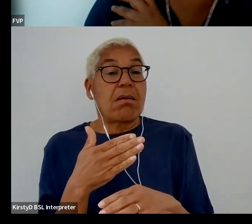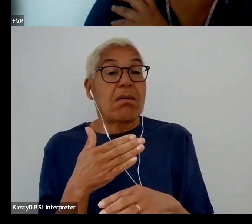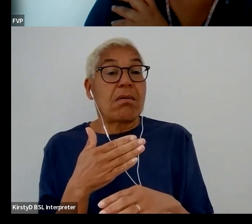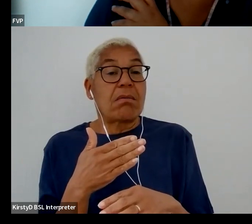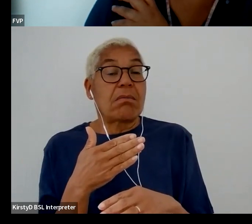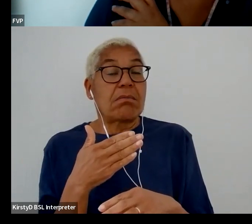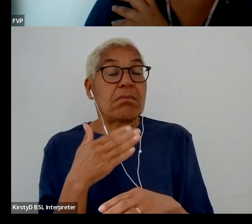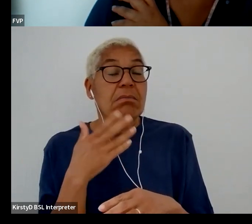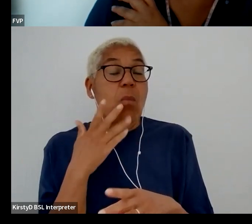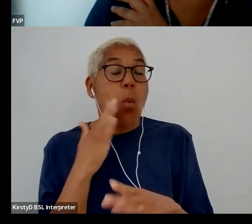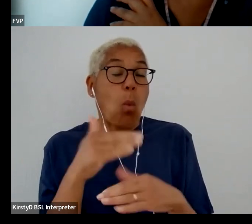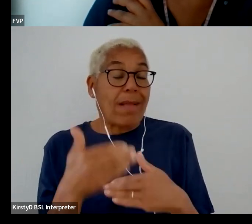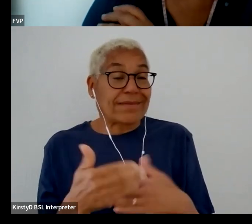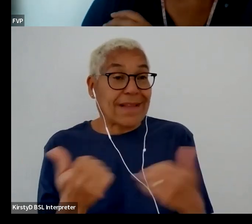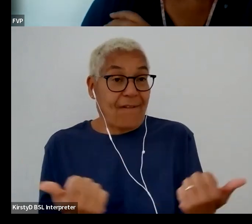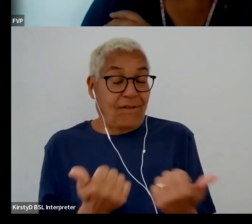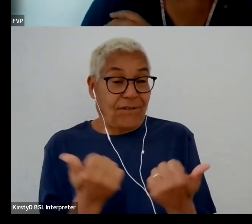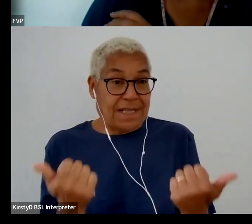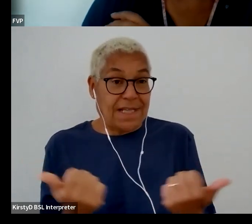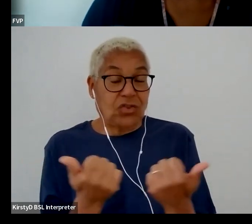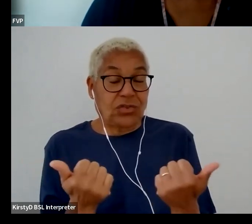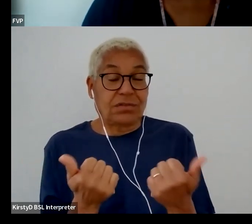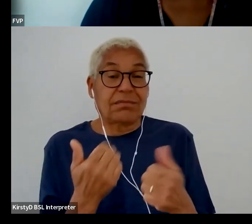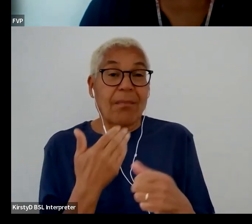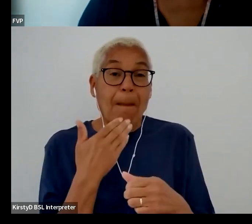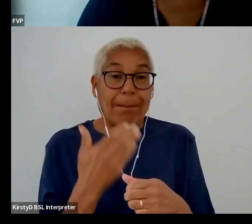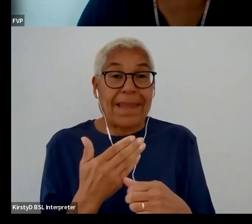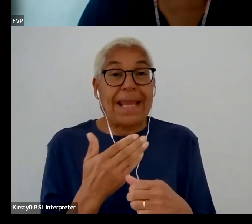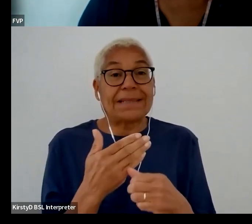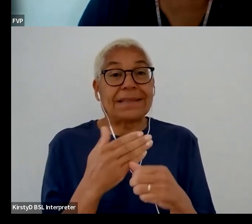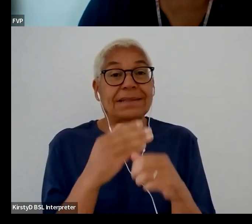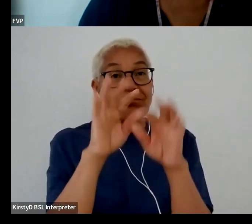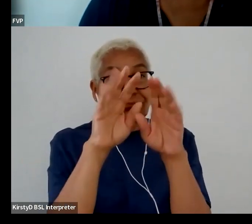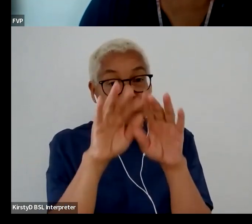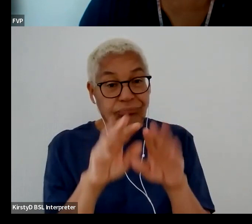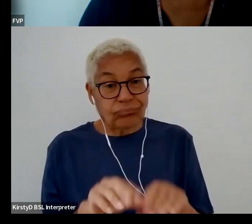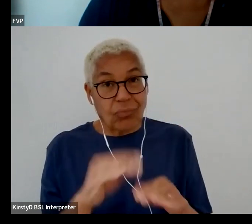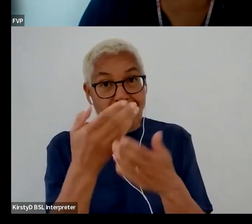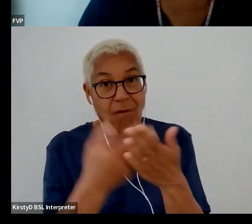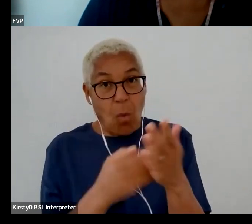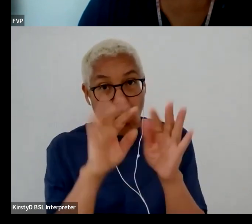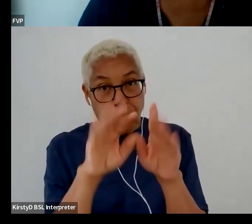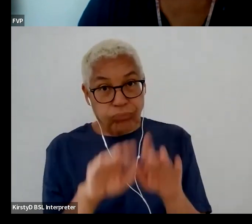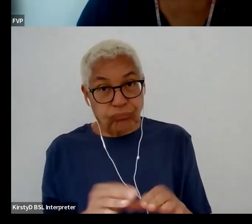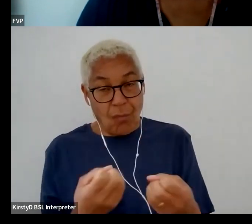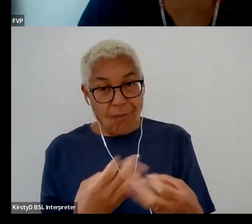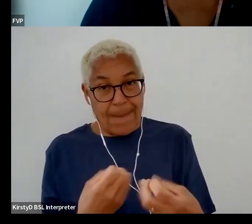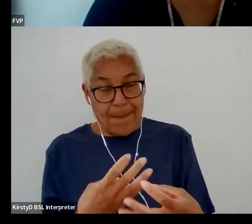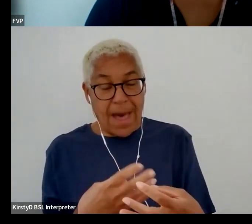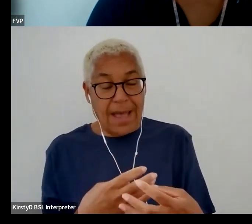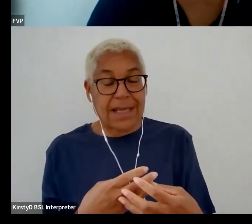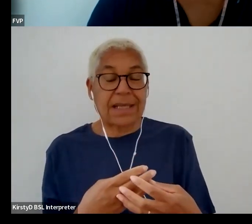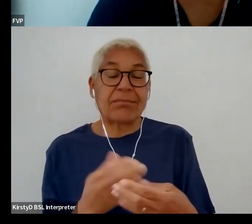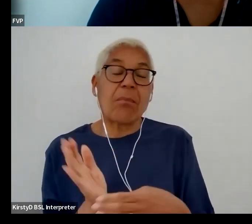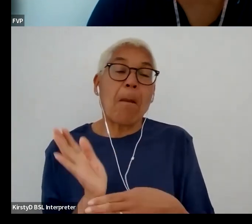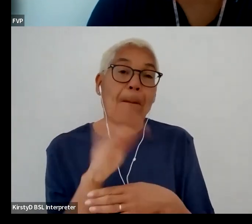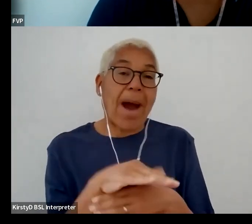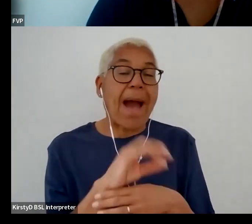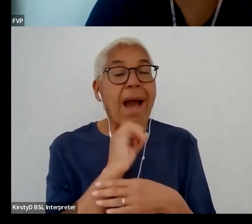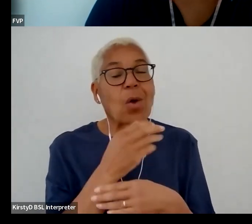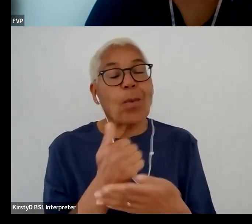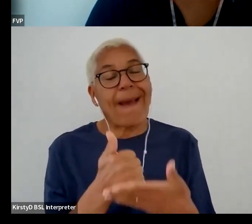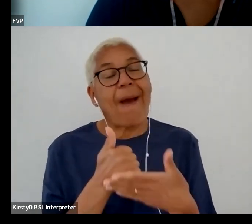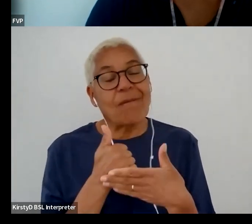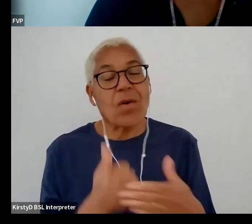once the session is over, can you please complete the form and return it back to us? That'd be really